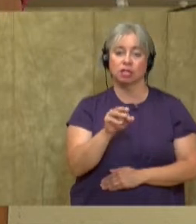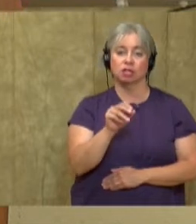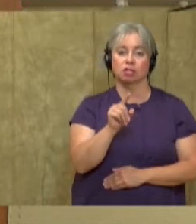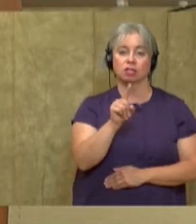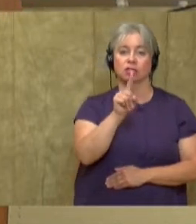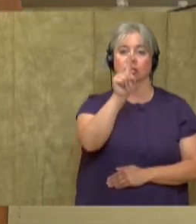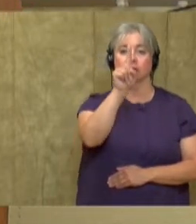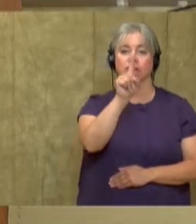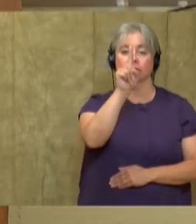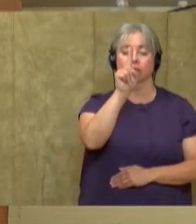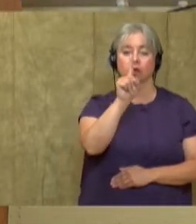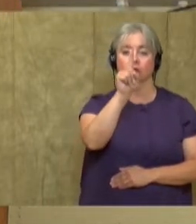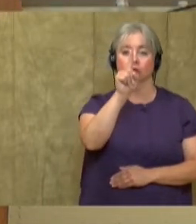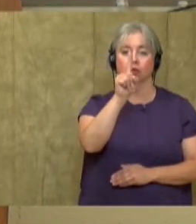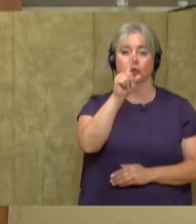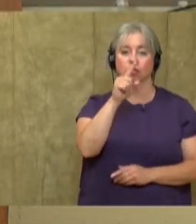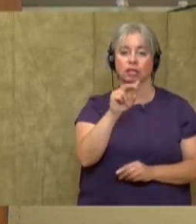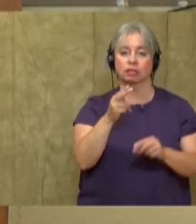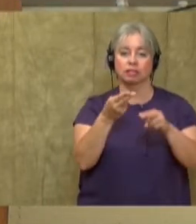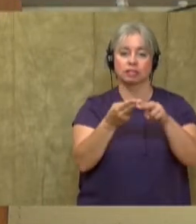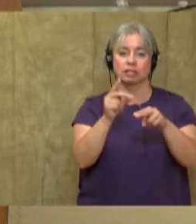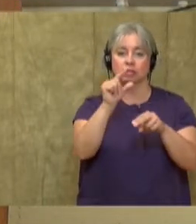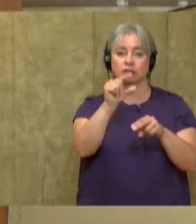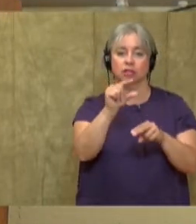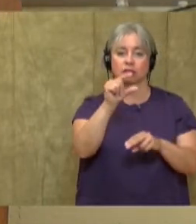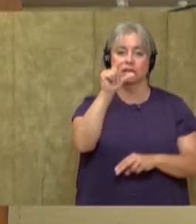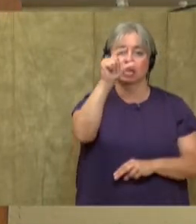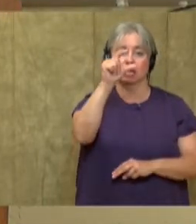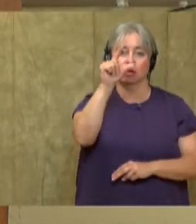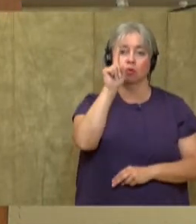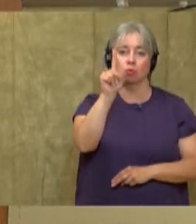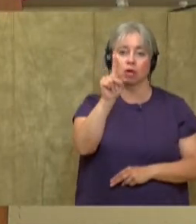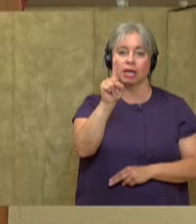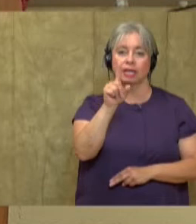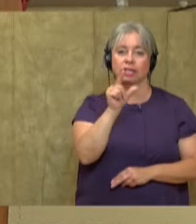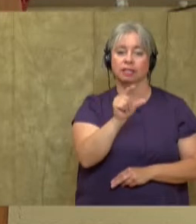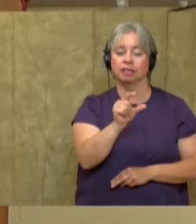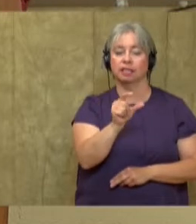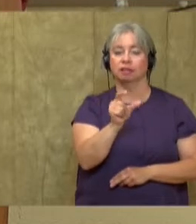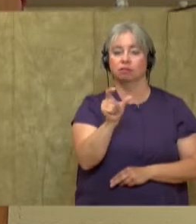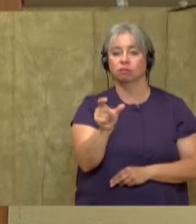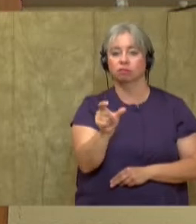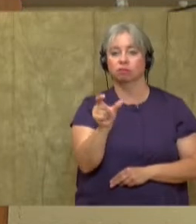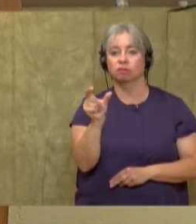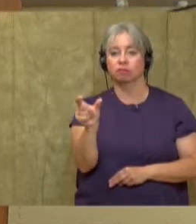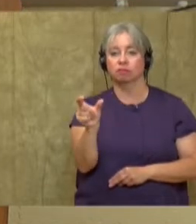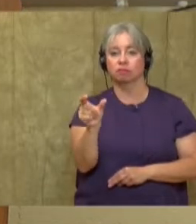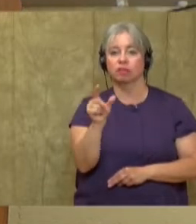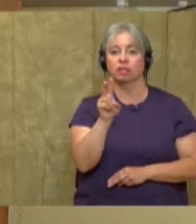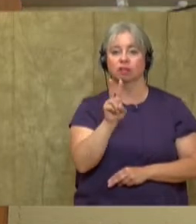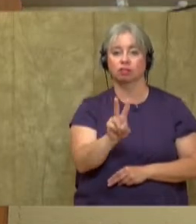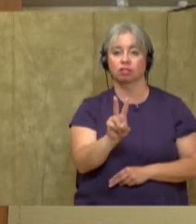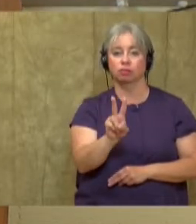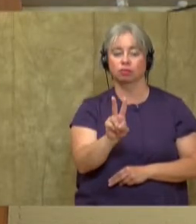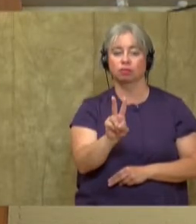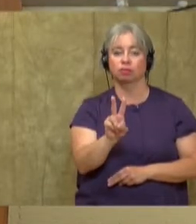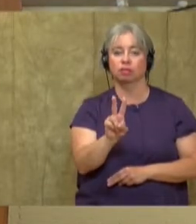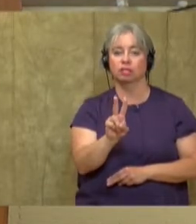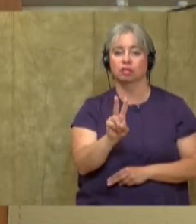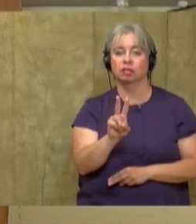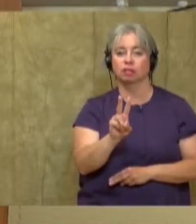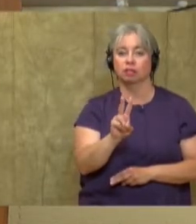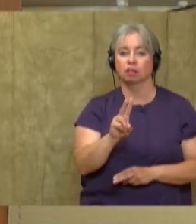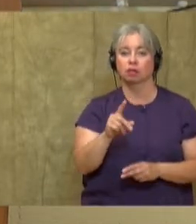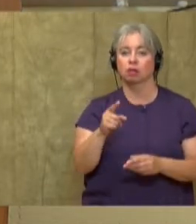the horizontal change would be 2. So that's already in slope form. We don't need to put a 1 under that. That's 1/2. But what